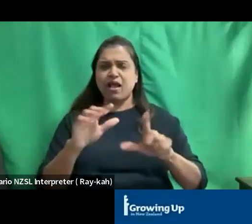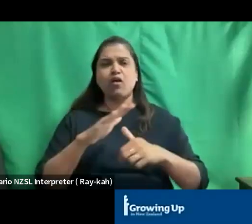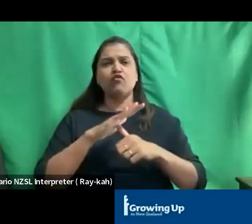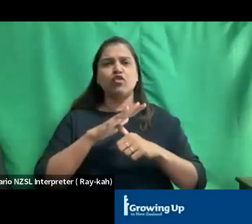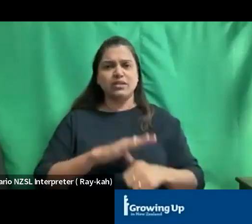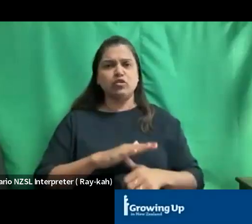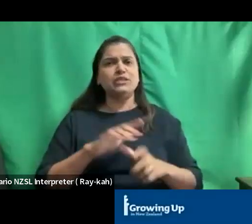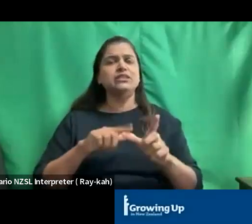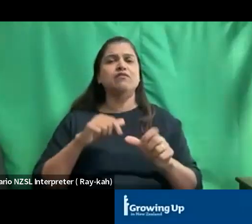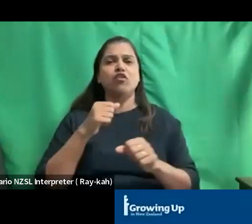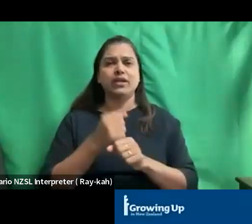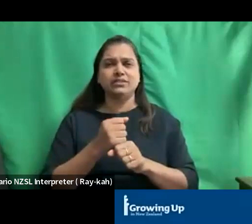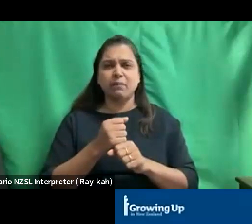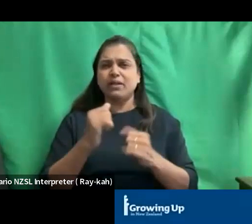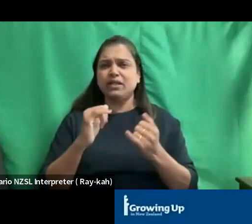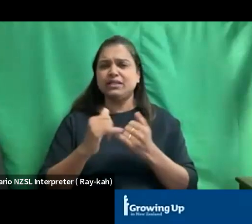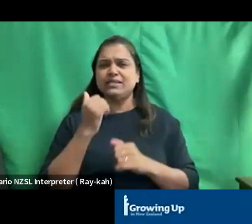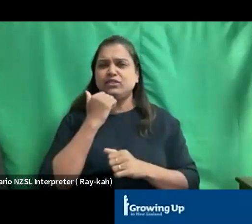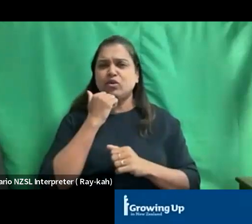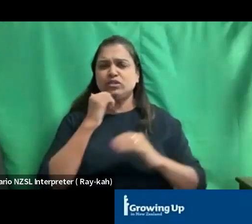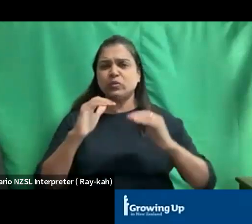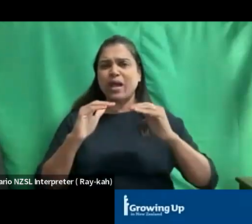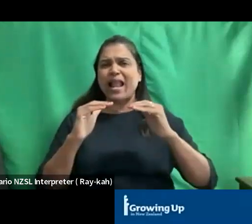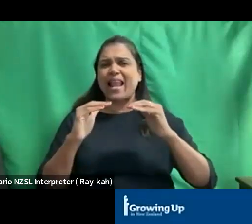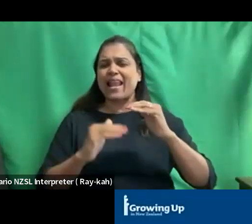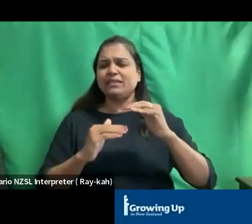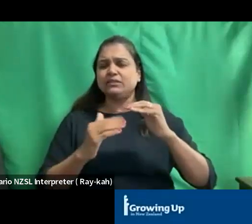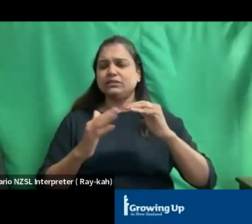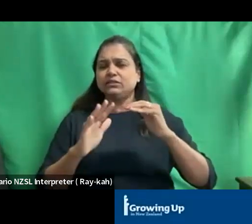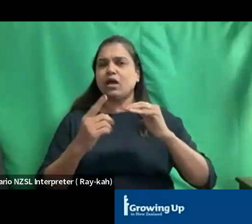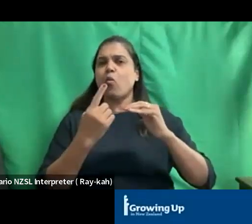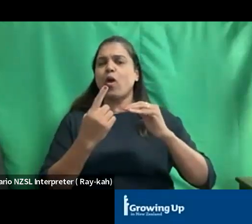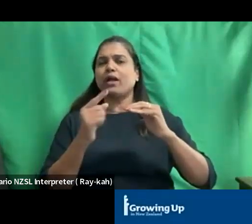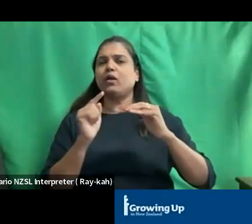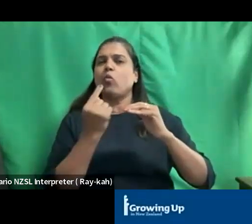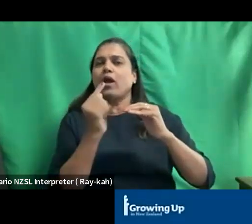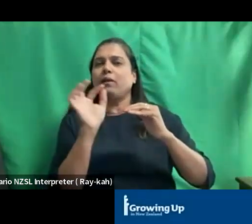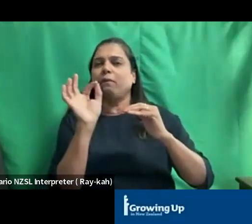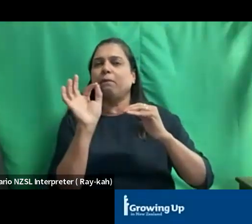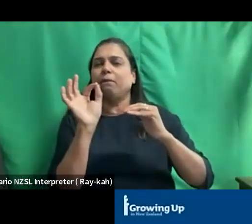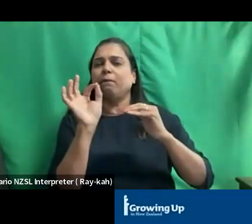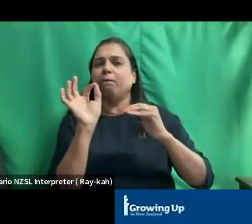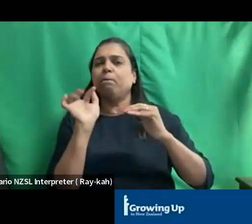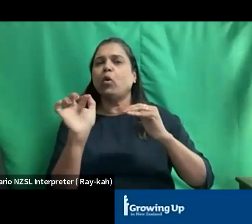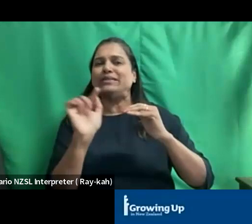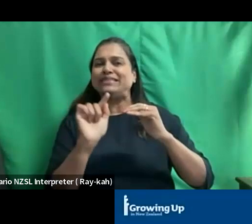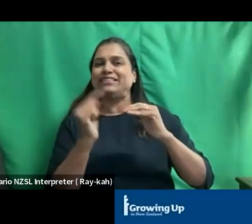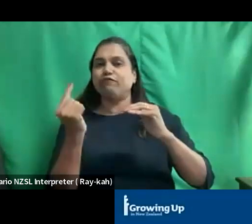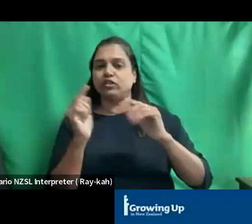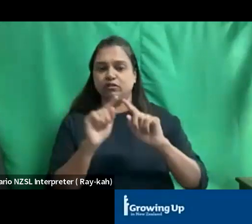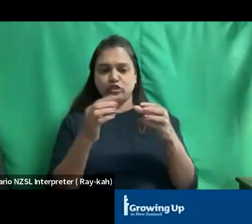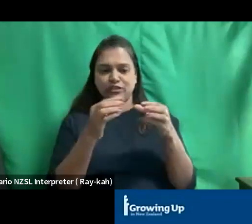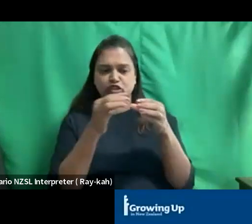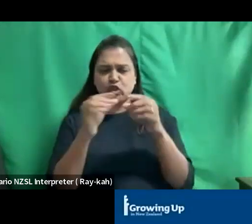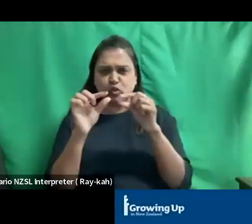for example, the scores were less than, or were around 1 point different between the different groups. So